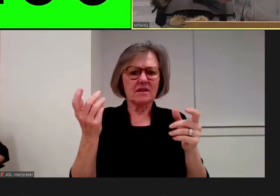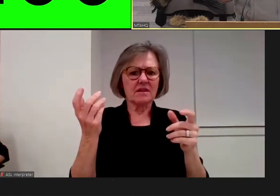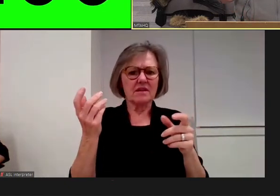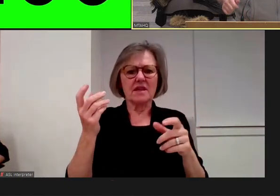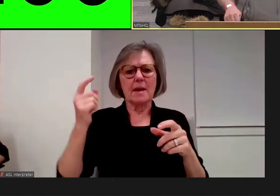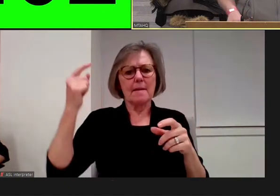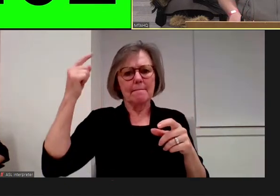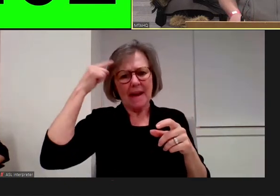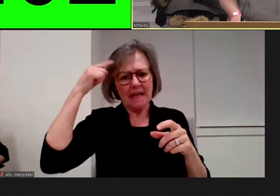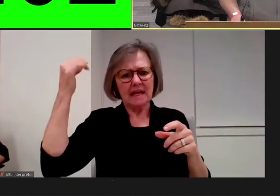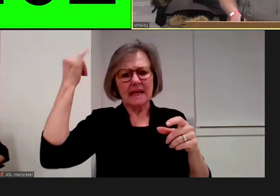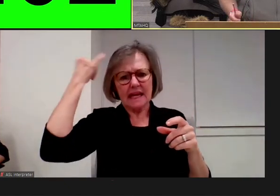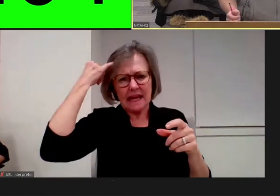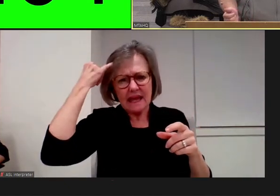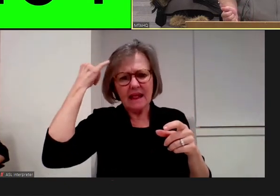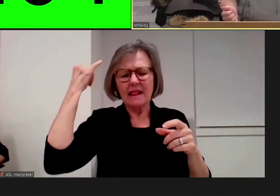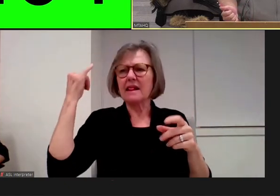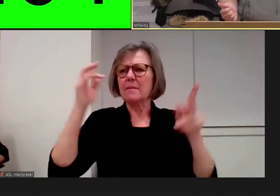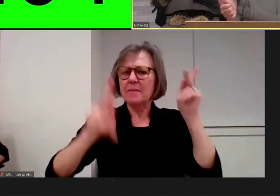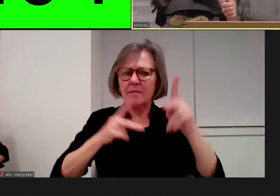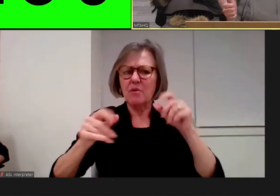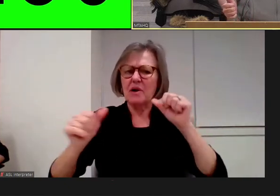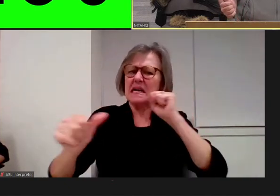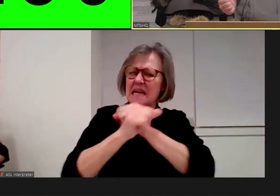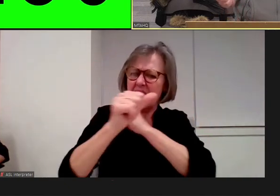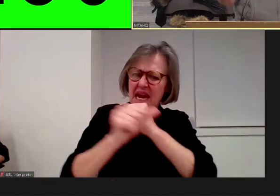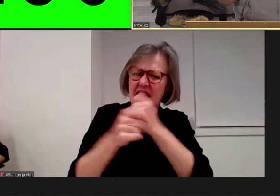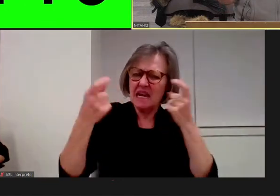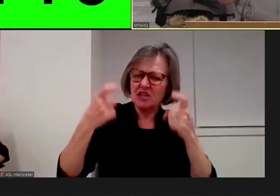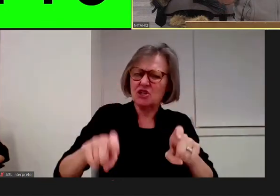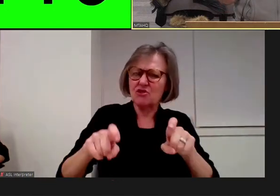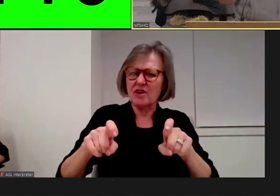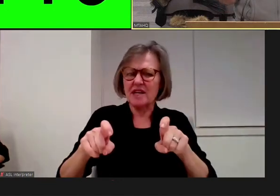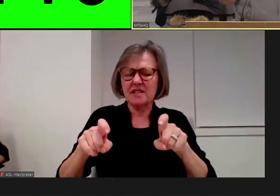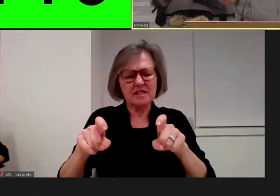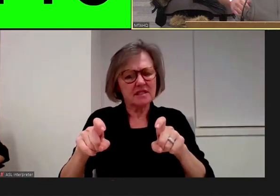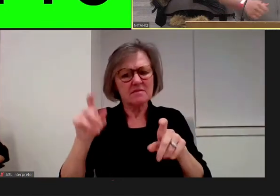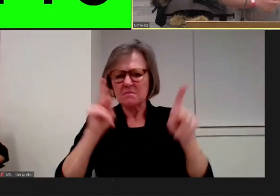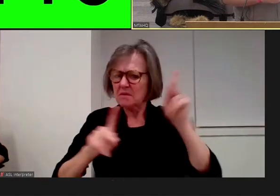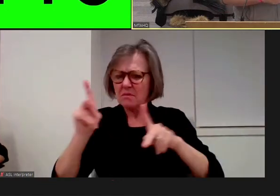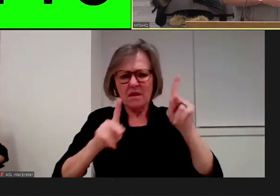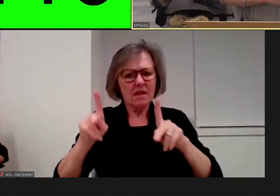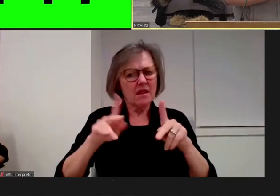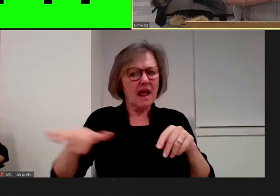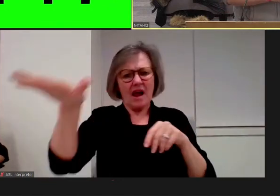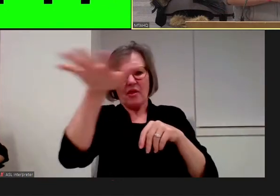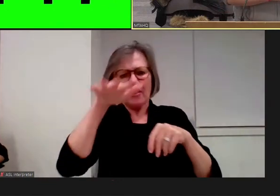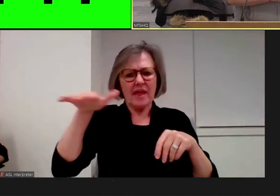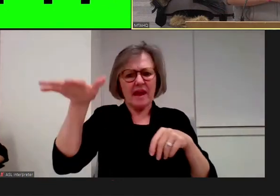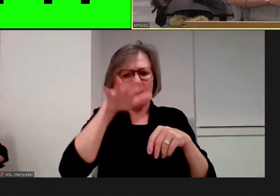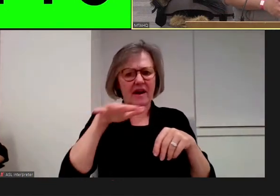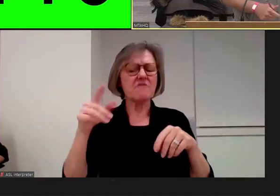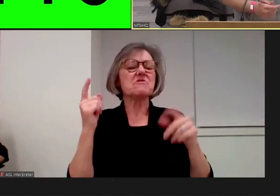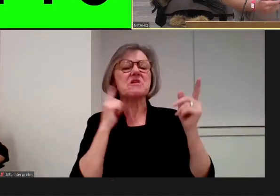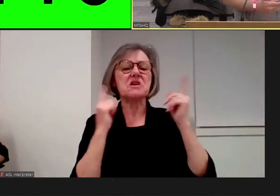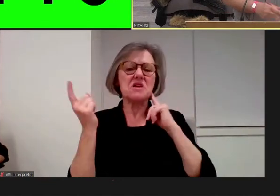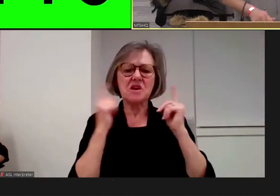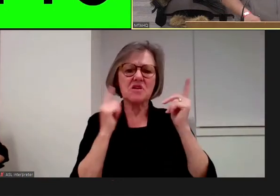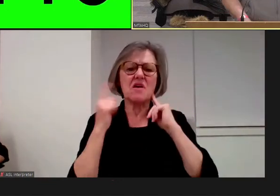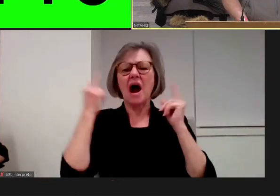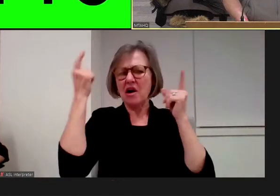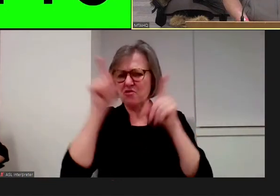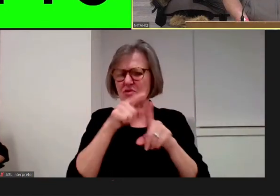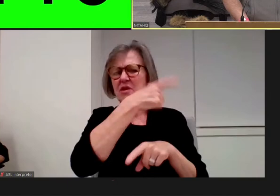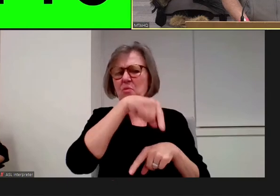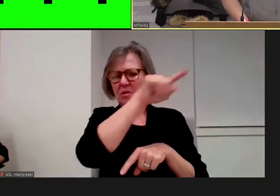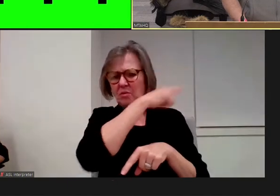ill or like dangerous criminals out there. And I understand then after hearing all the, I agree with what they're